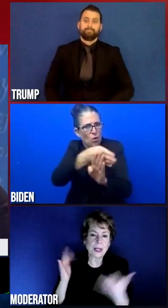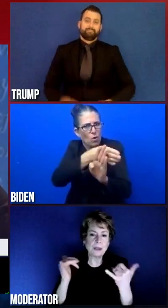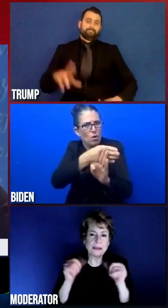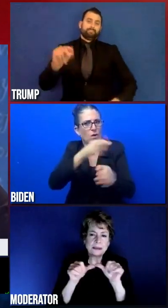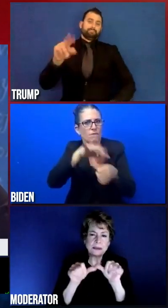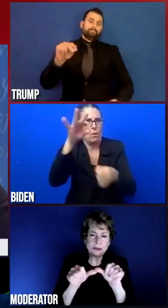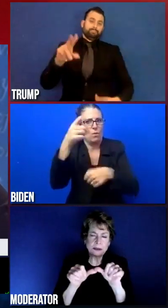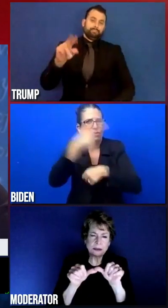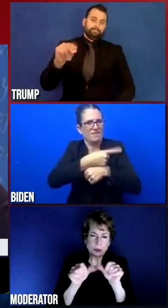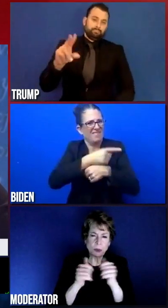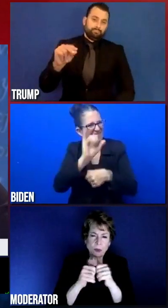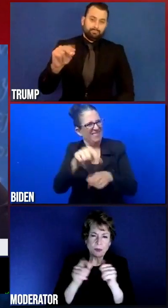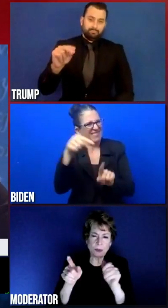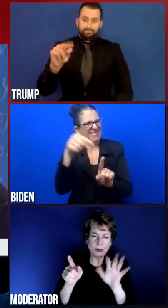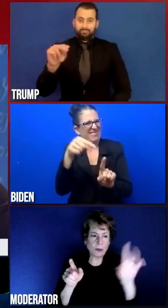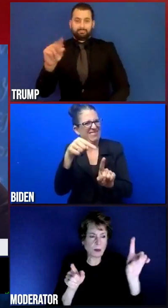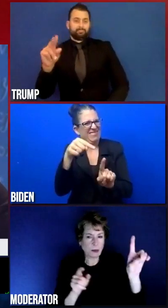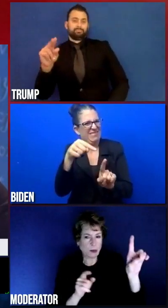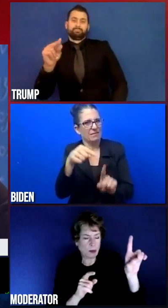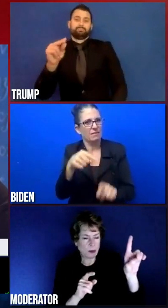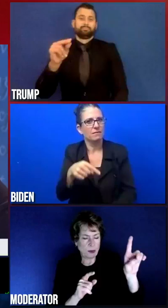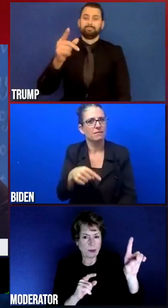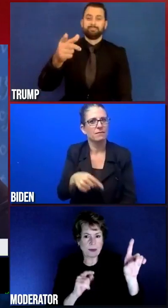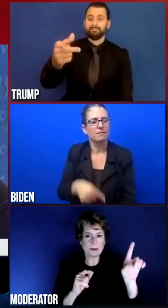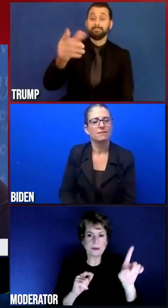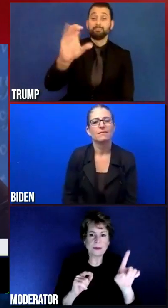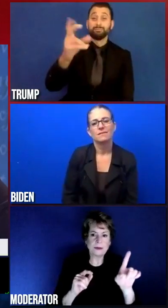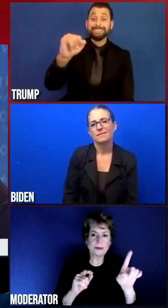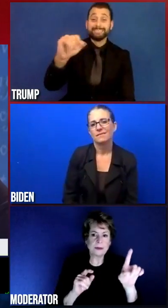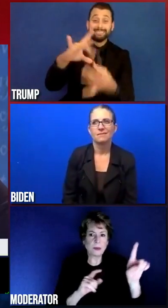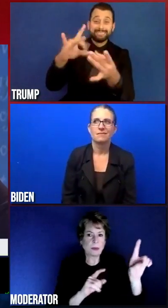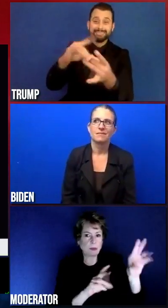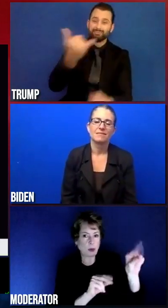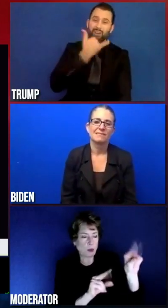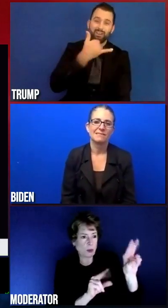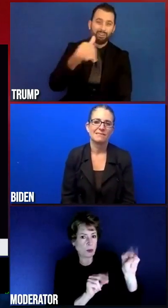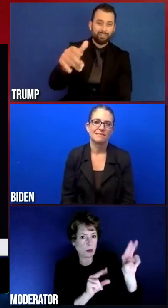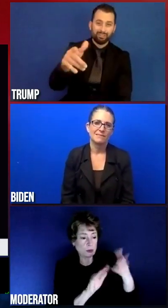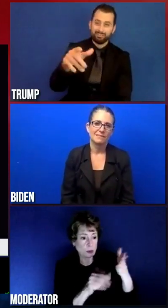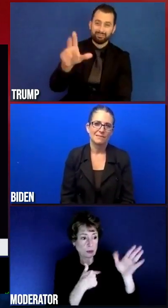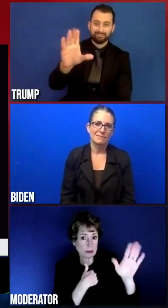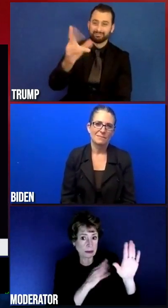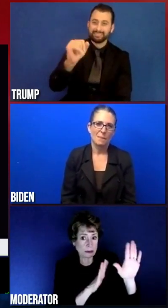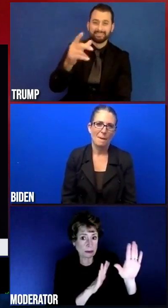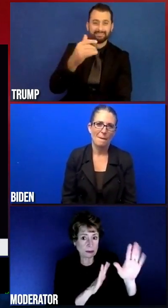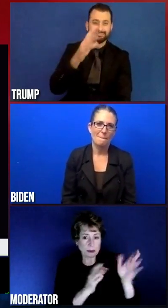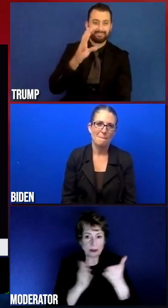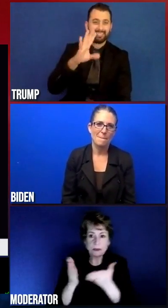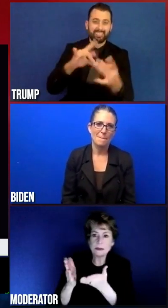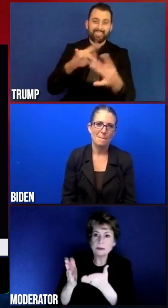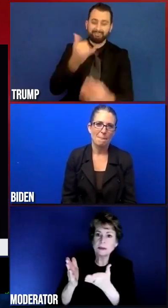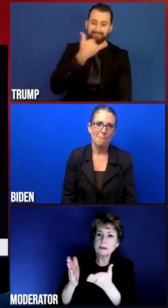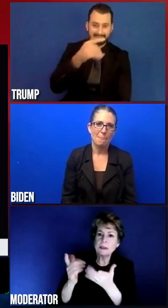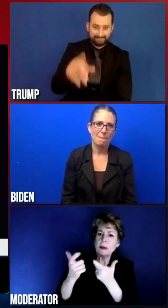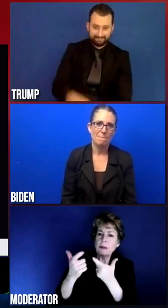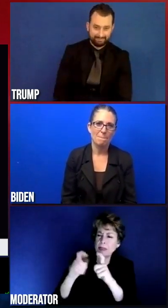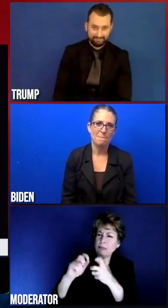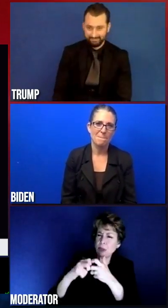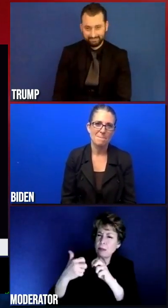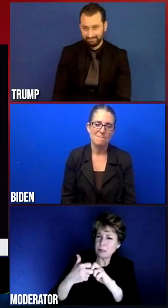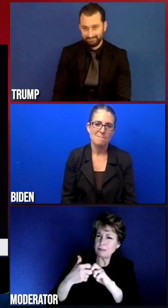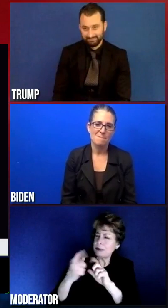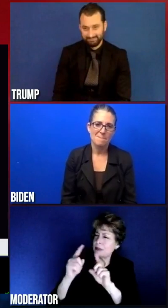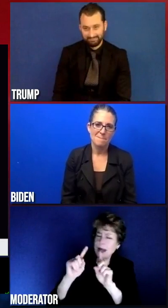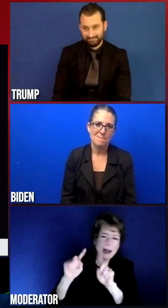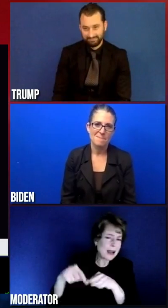he's so wrong when he makes a statement like that. Excuse me, Vice President Biden, the biggest problem, in fact, over the years with mail-in voting